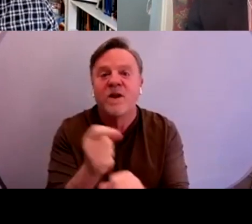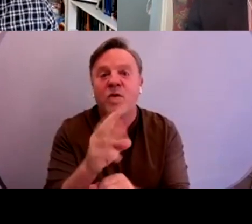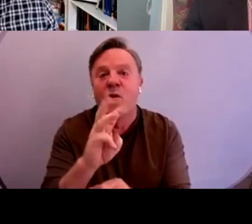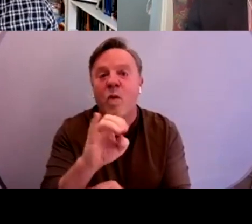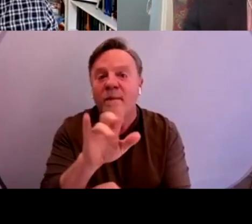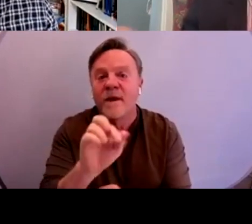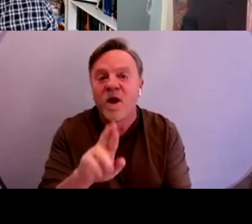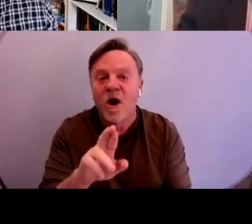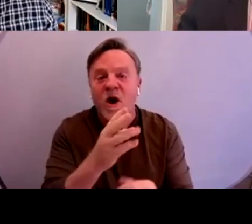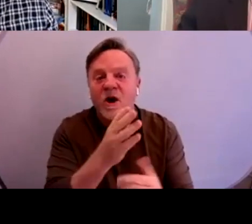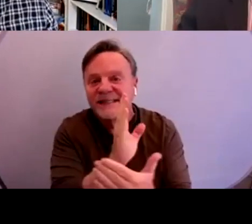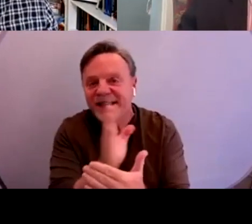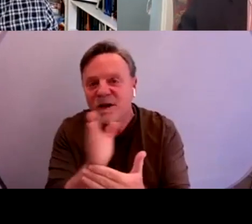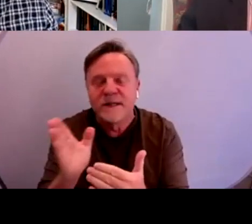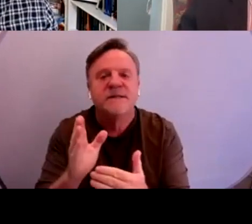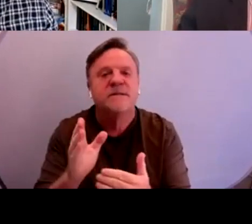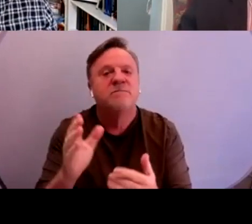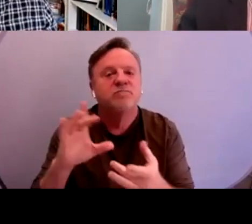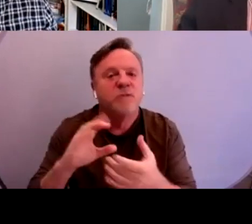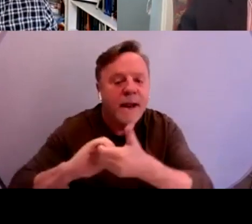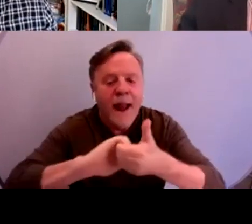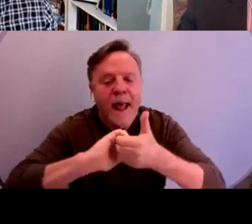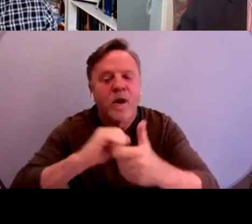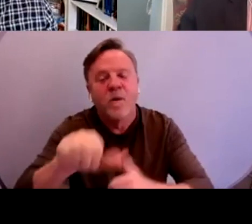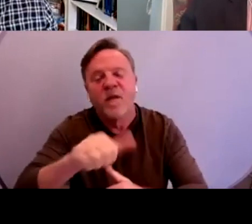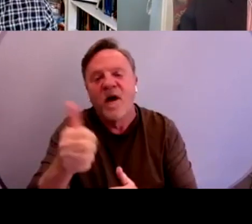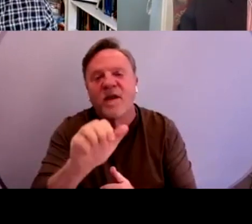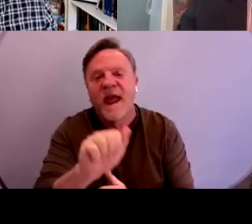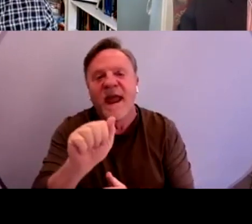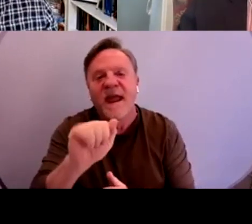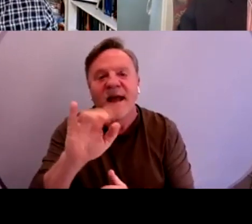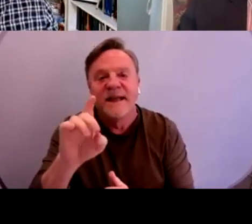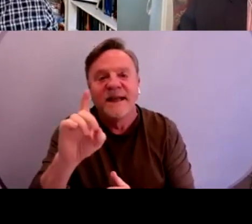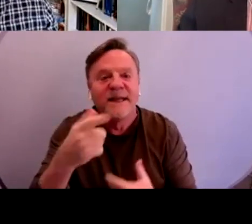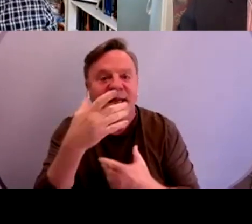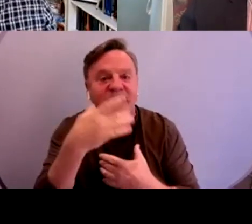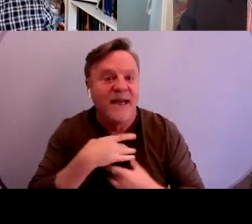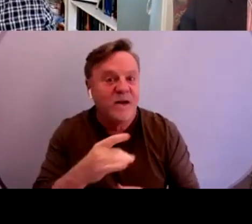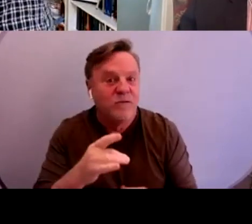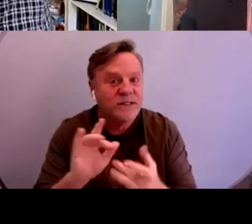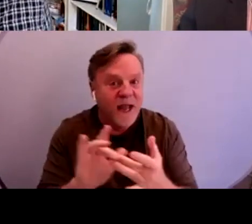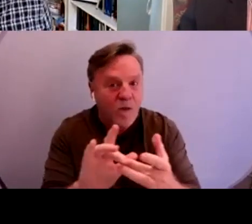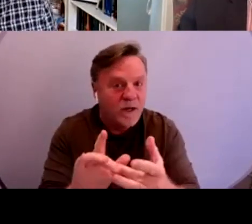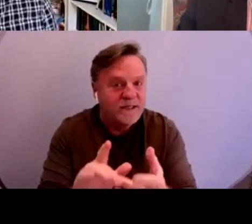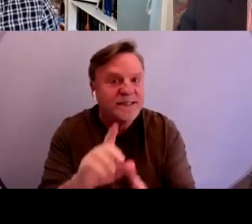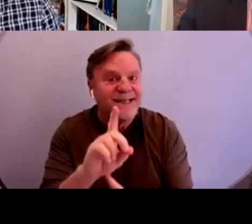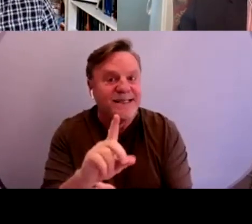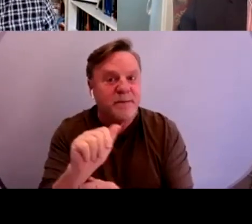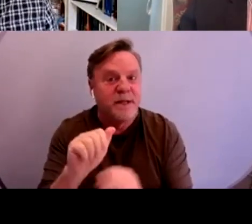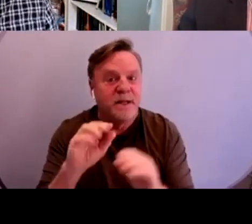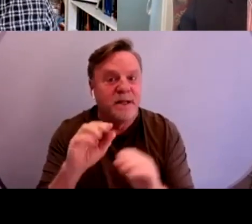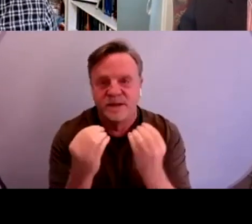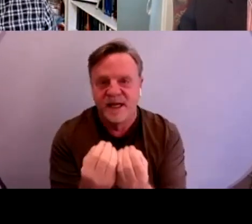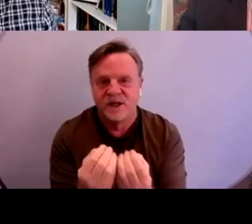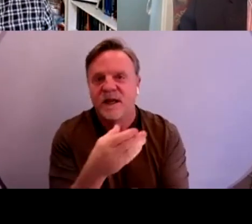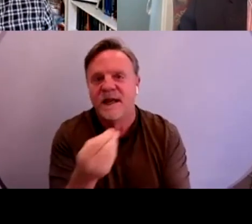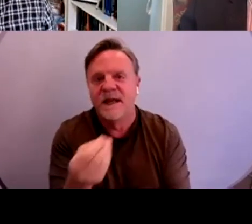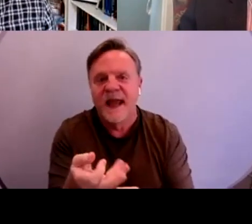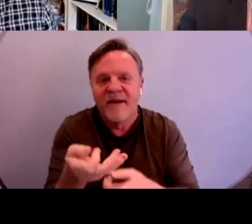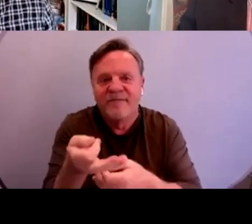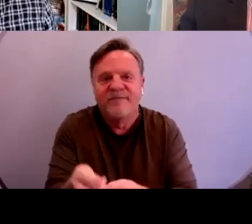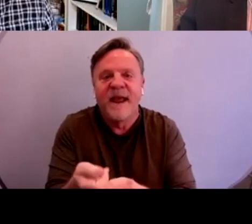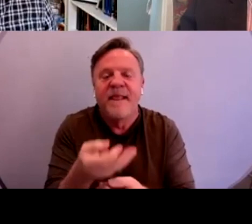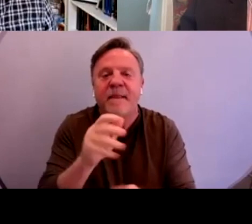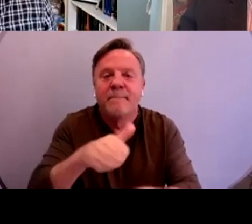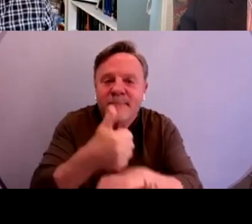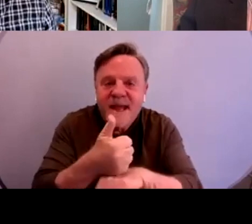series, we collaborate with other AAIDD interest networks, disability organizations, and faith-based